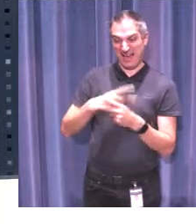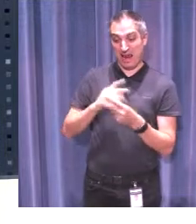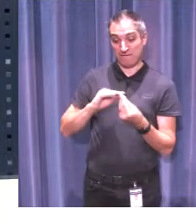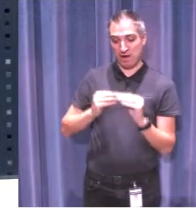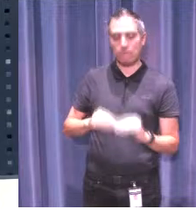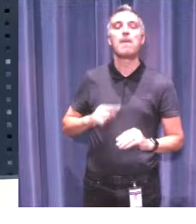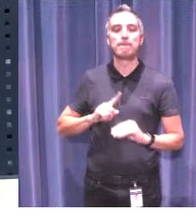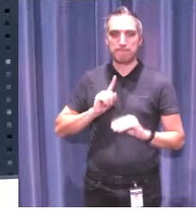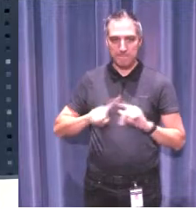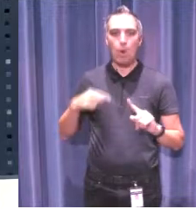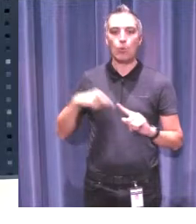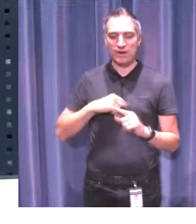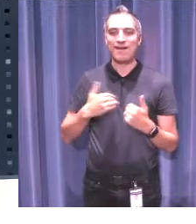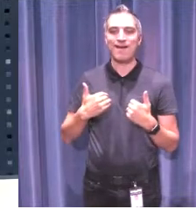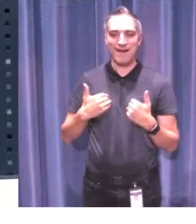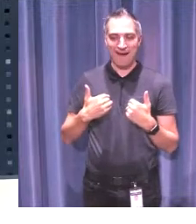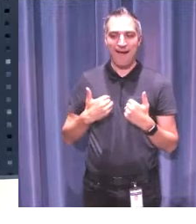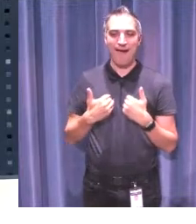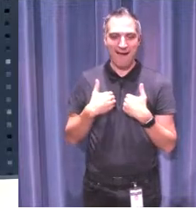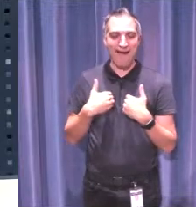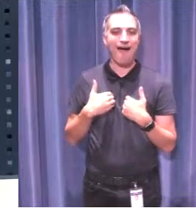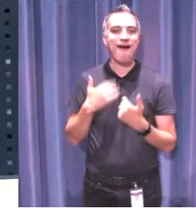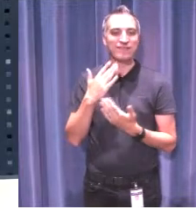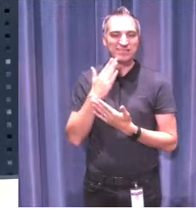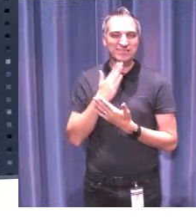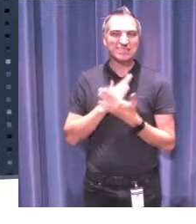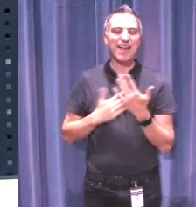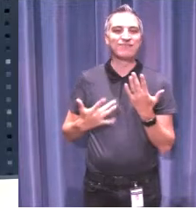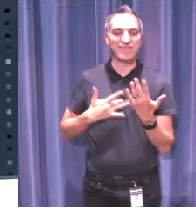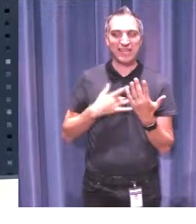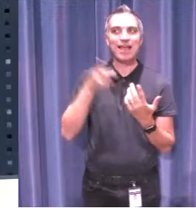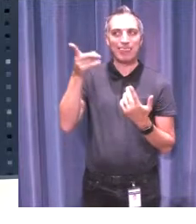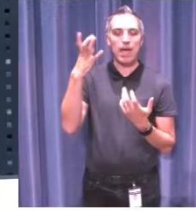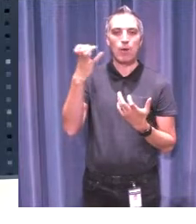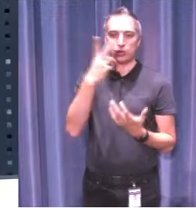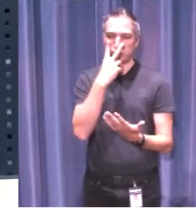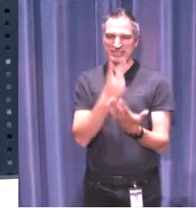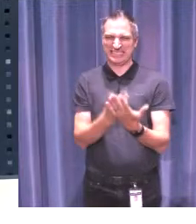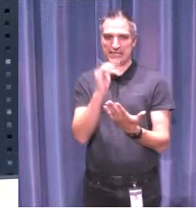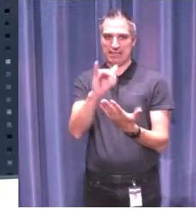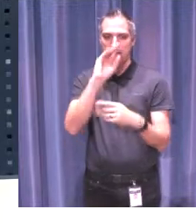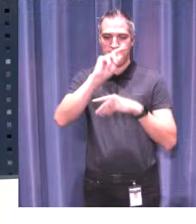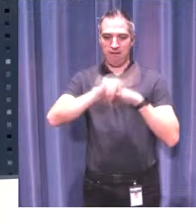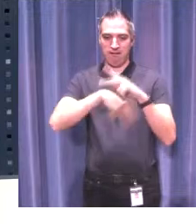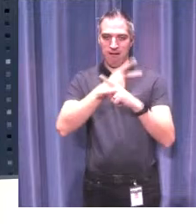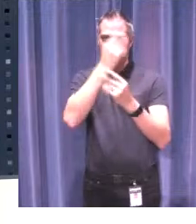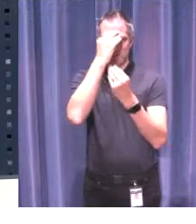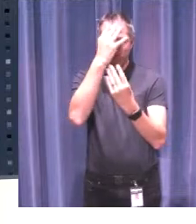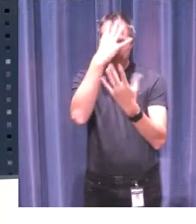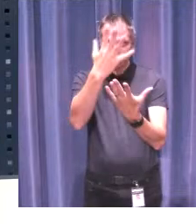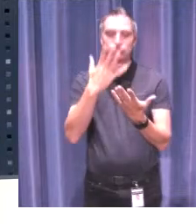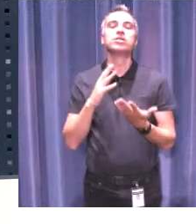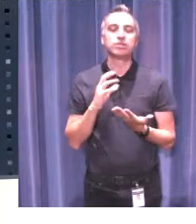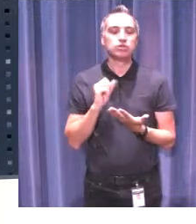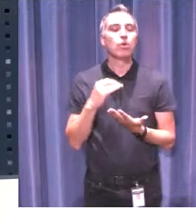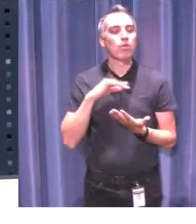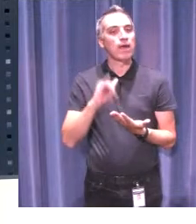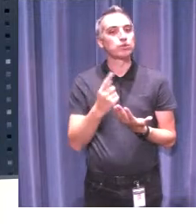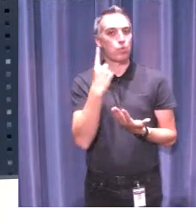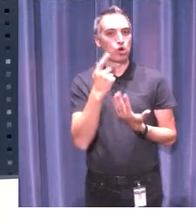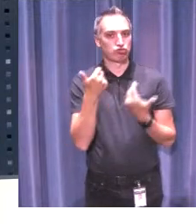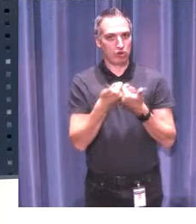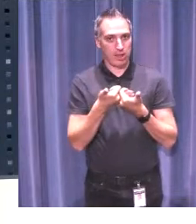some indications that they may come back later and want to see this information. And so that's one of the